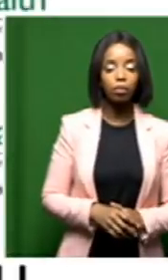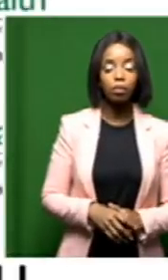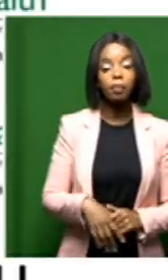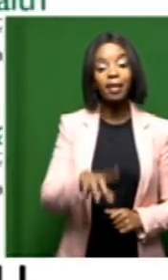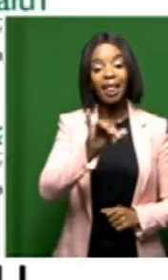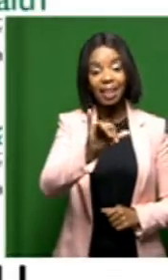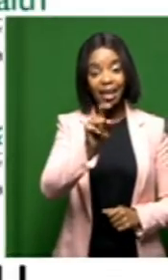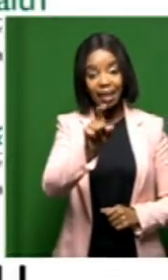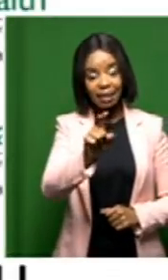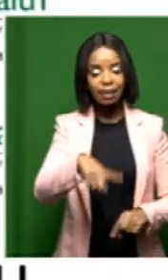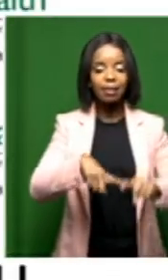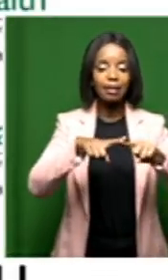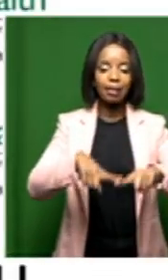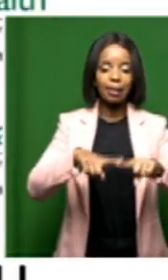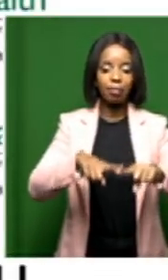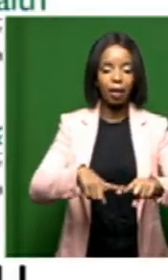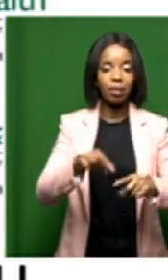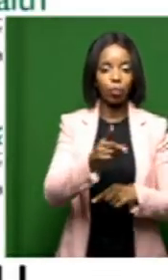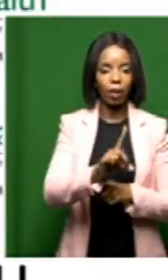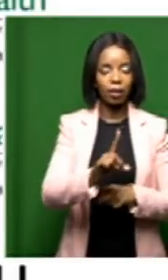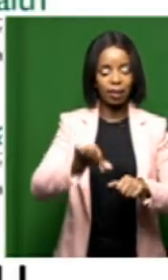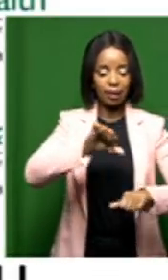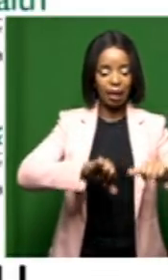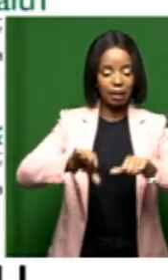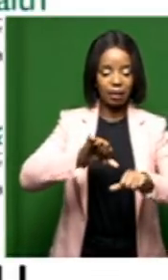we depend on our scientists.